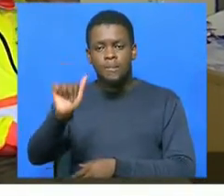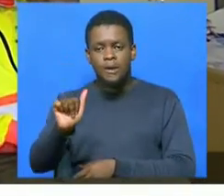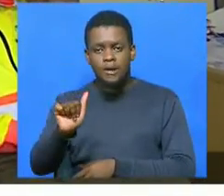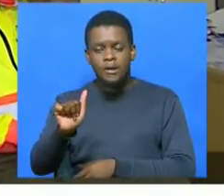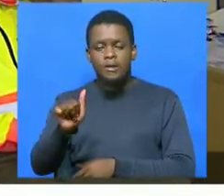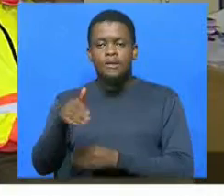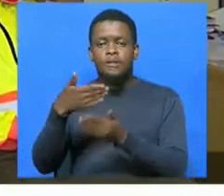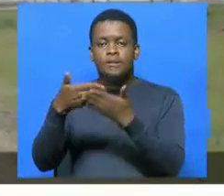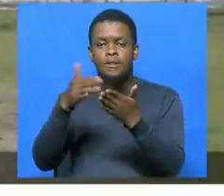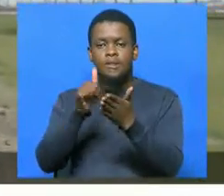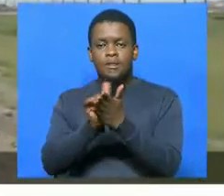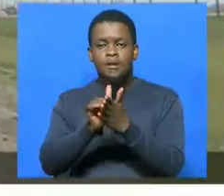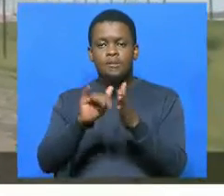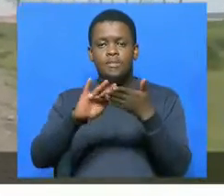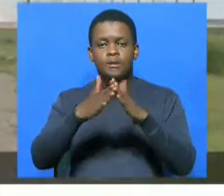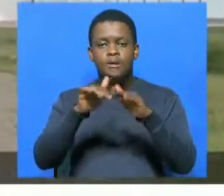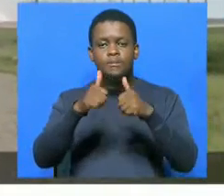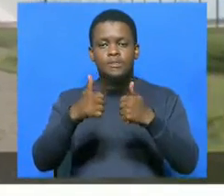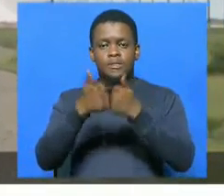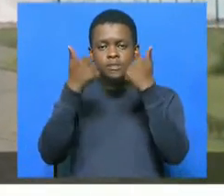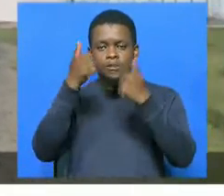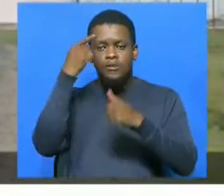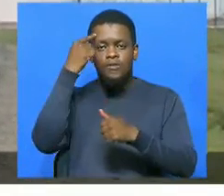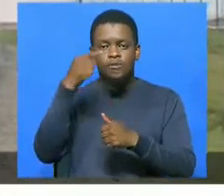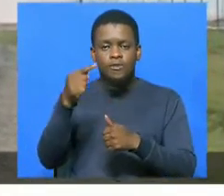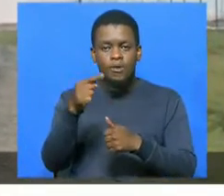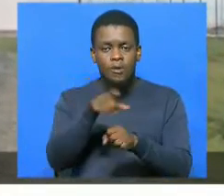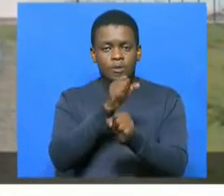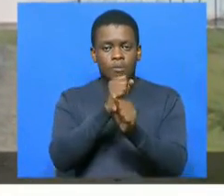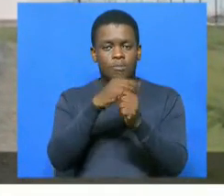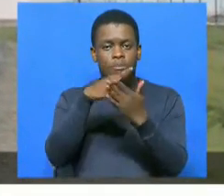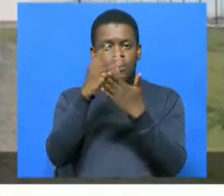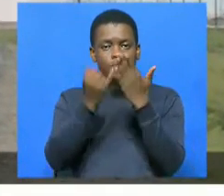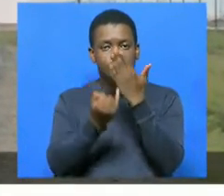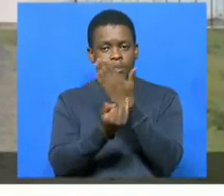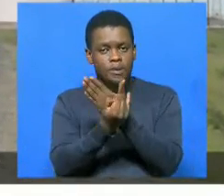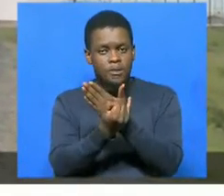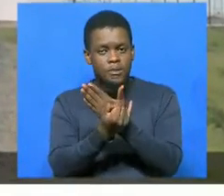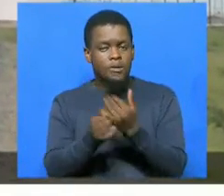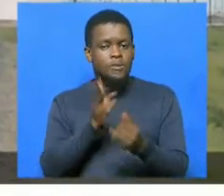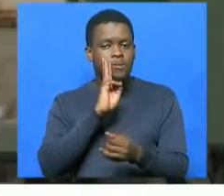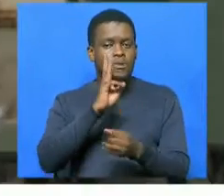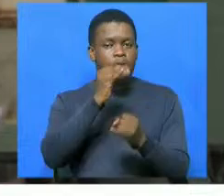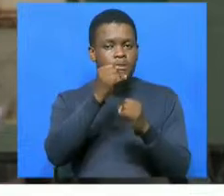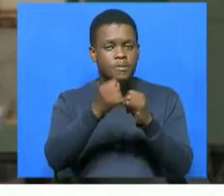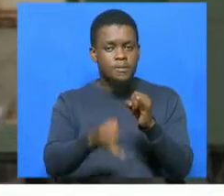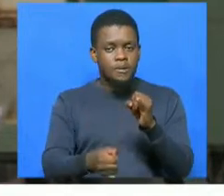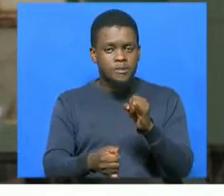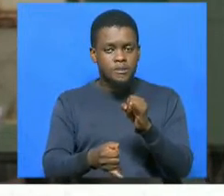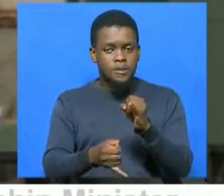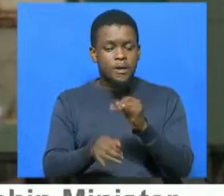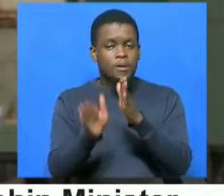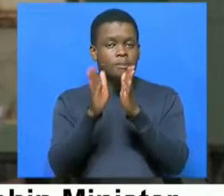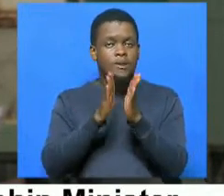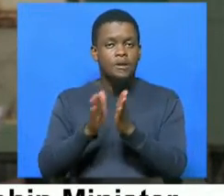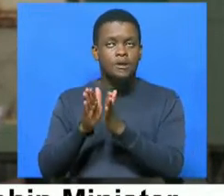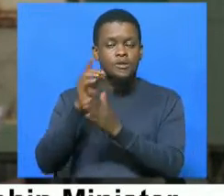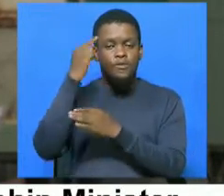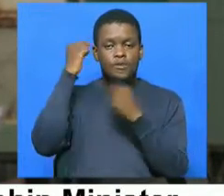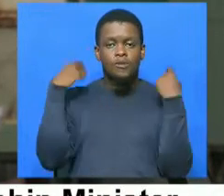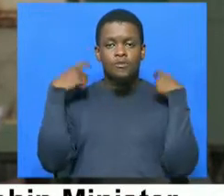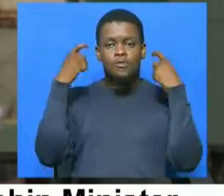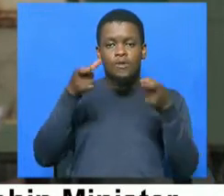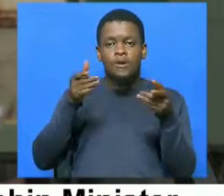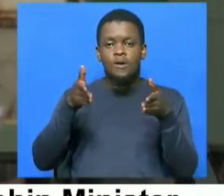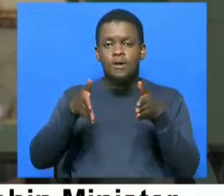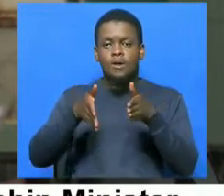progress will be a thing of the past. Mehela sene sentse se tshwere ne le gone di tsamaiso gongwe tse di ka ga pusong tsa gone go